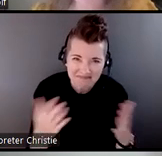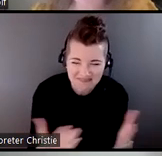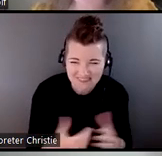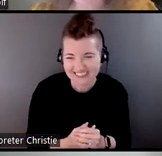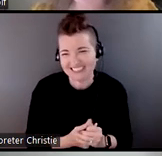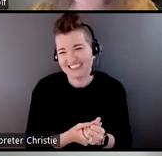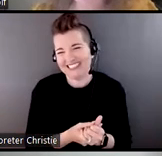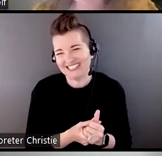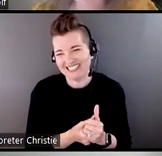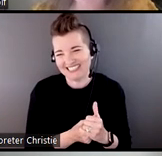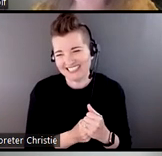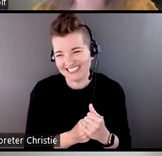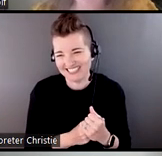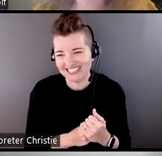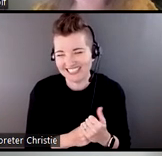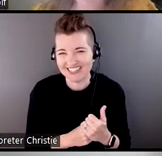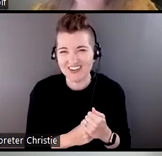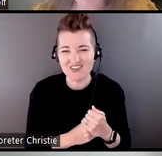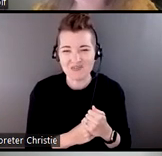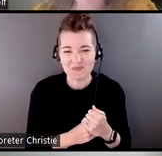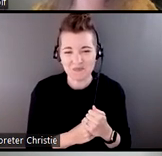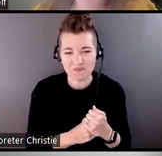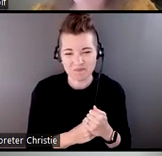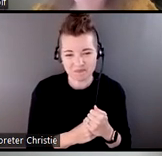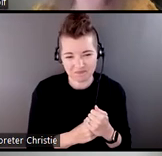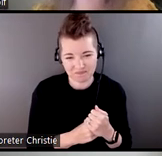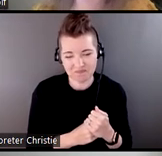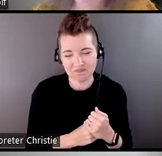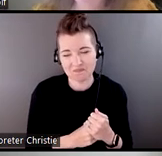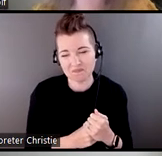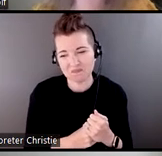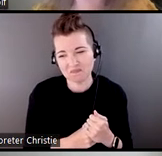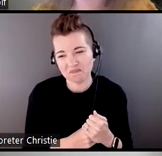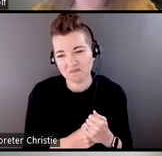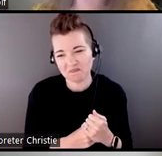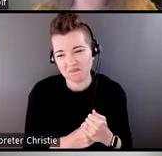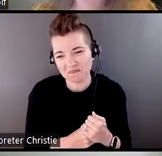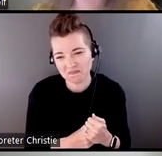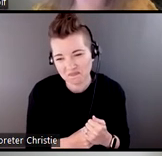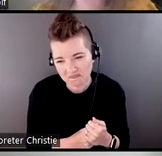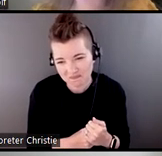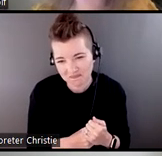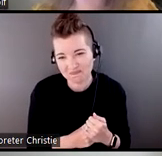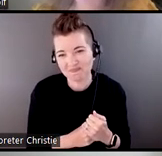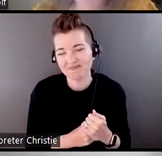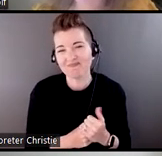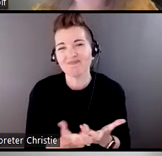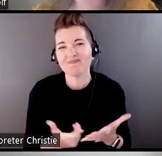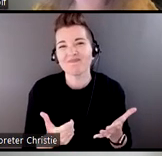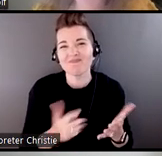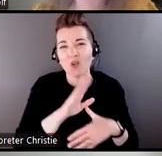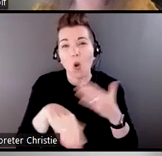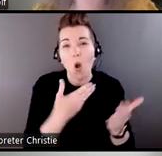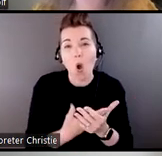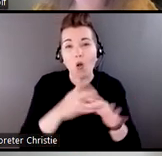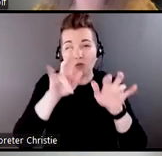The handouts will take it to the next level and cover all the details, and they will be out next